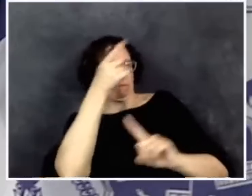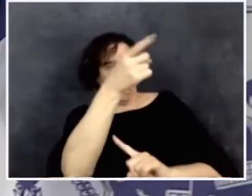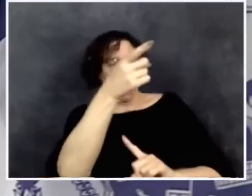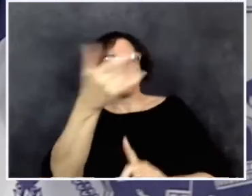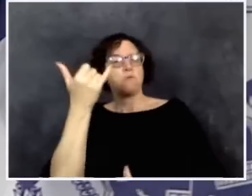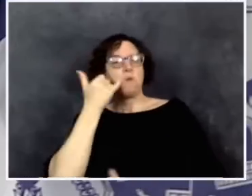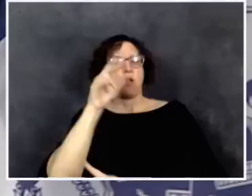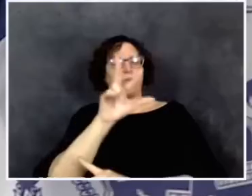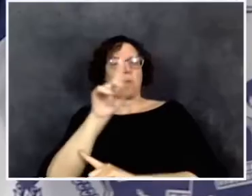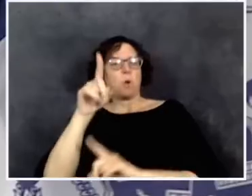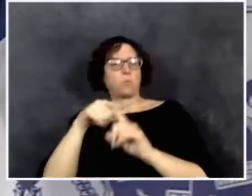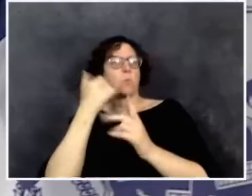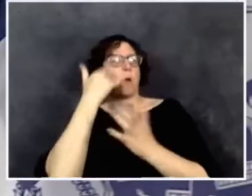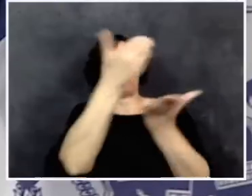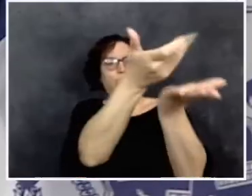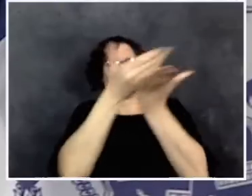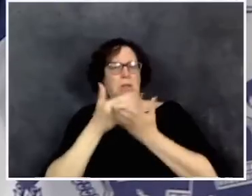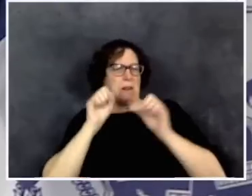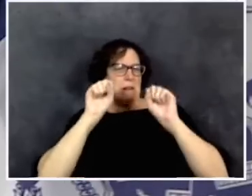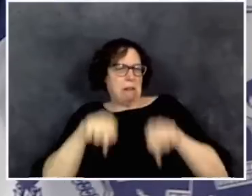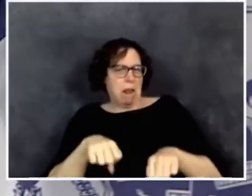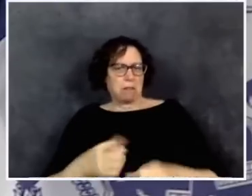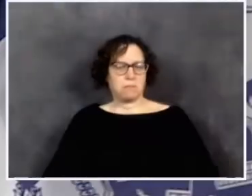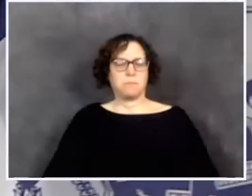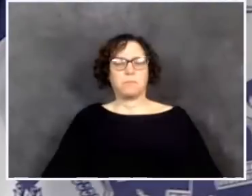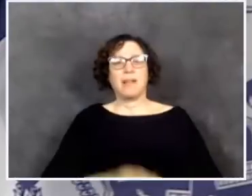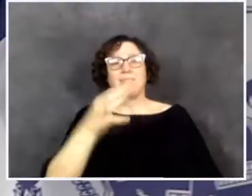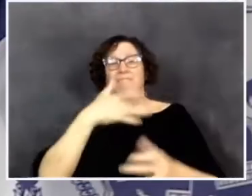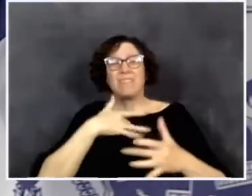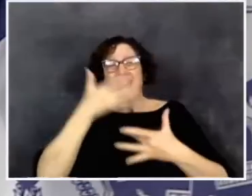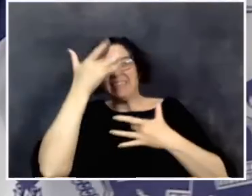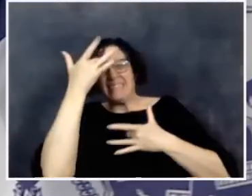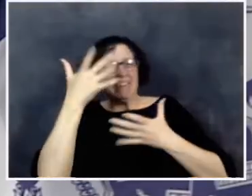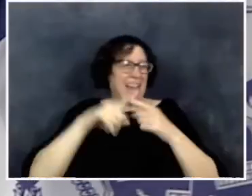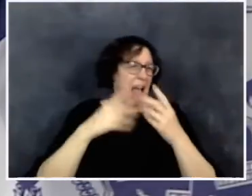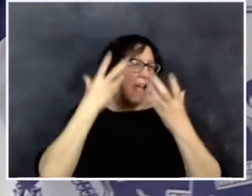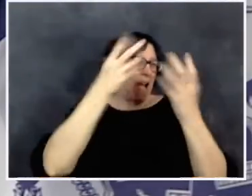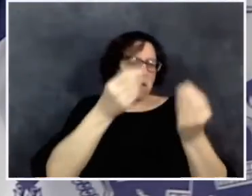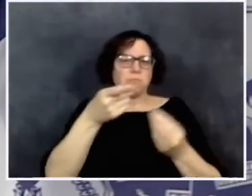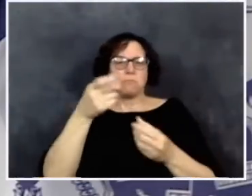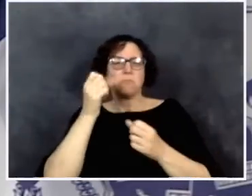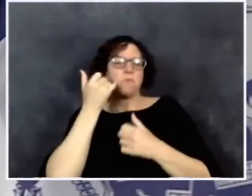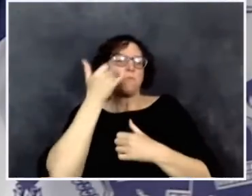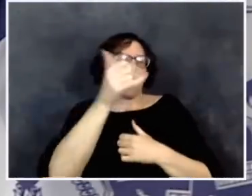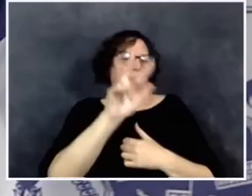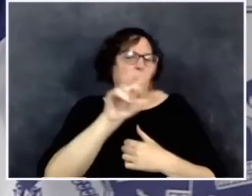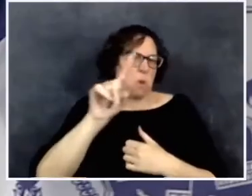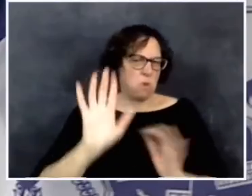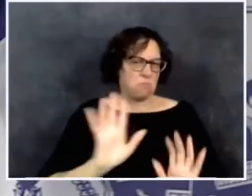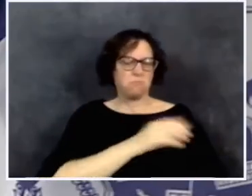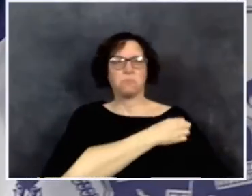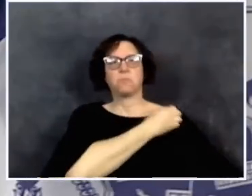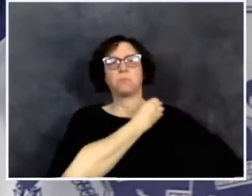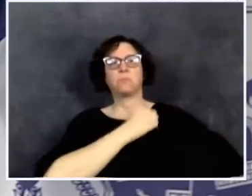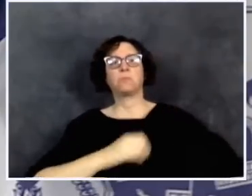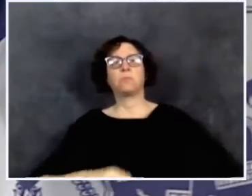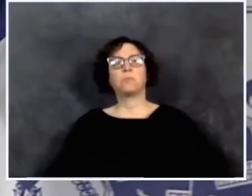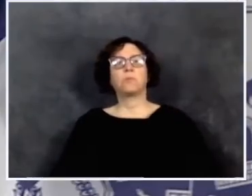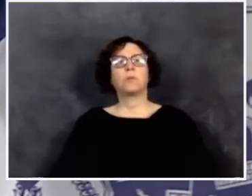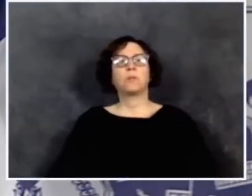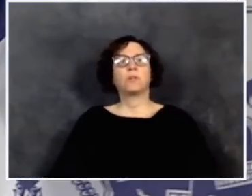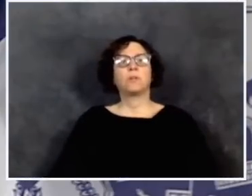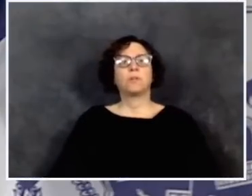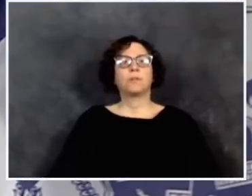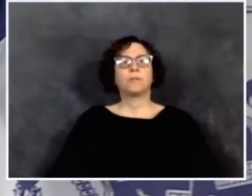Next question is Shant at the Daily News. Yeah, thank you, Mayor. So granted, the city is still trying to end the outbreak,